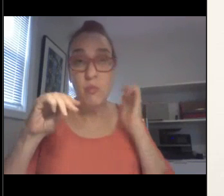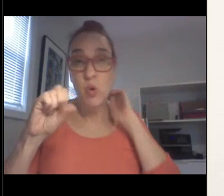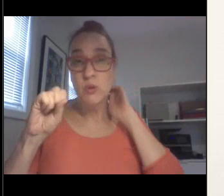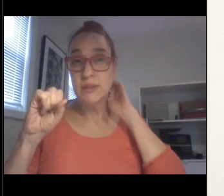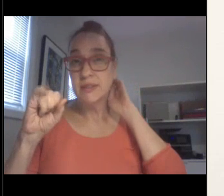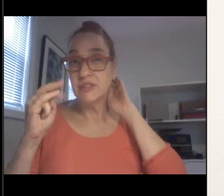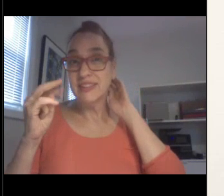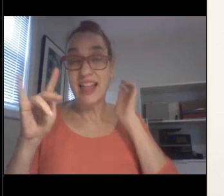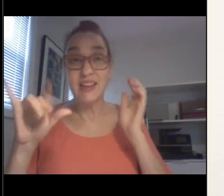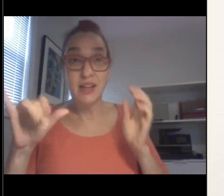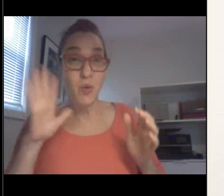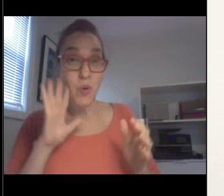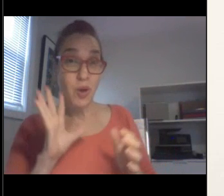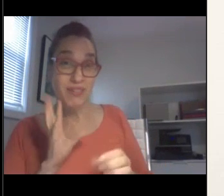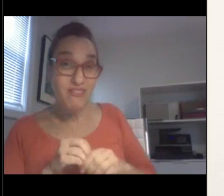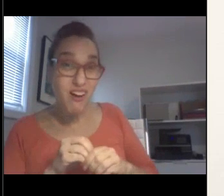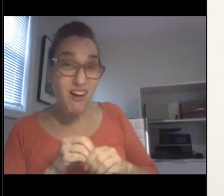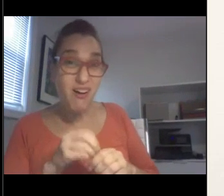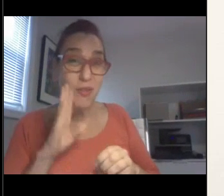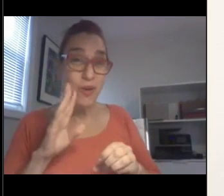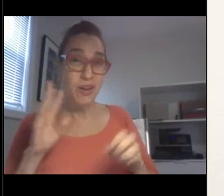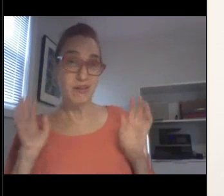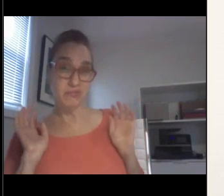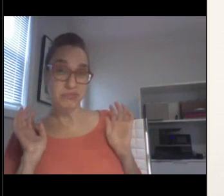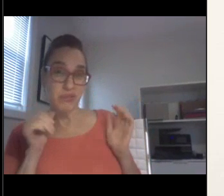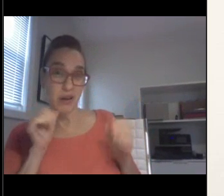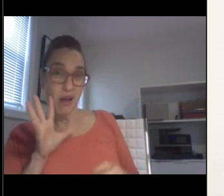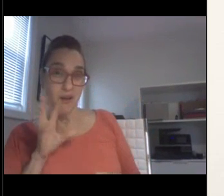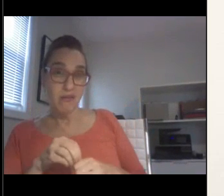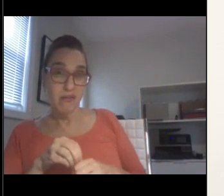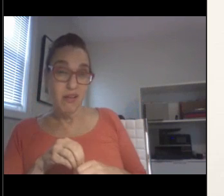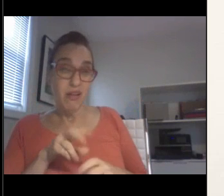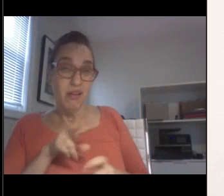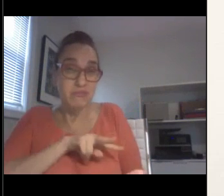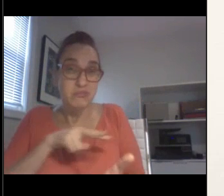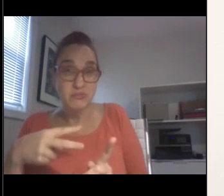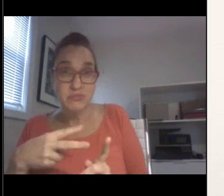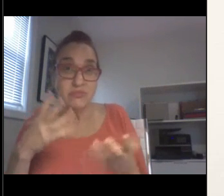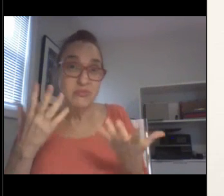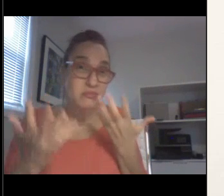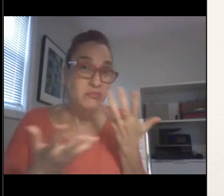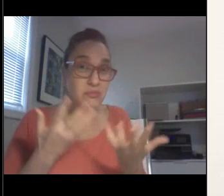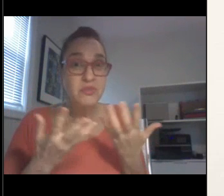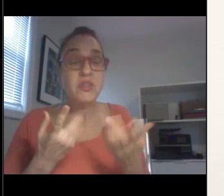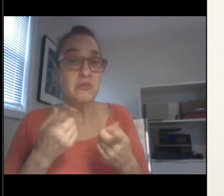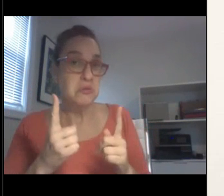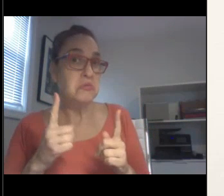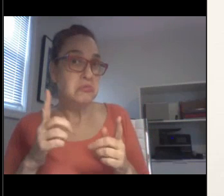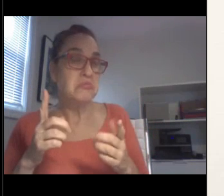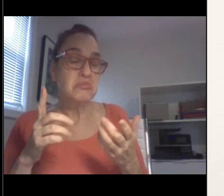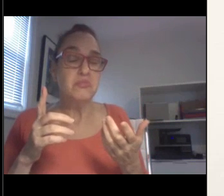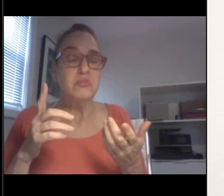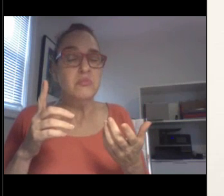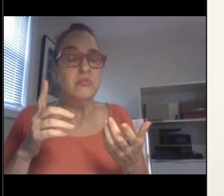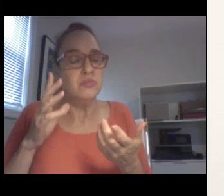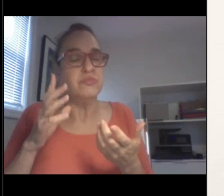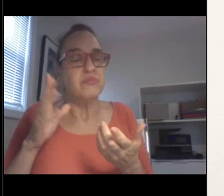with positionality, and some parting encouragement to spur us on as we go forward together. Next, please.